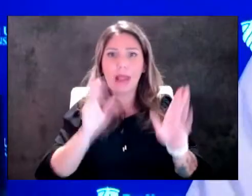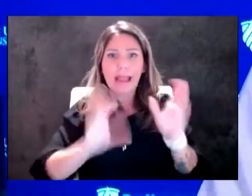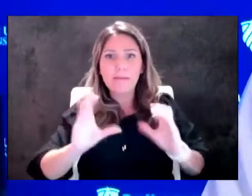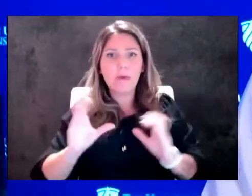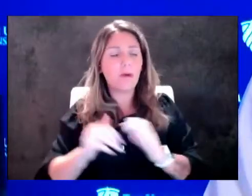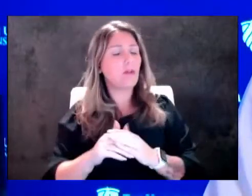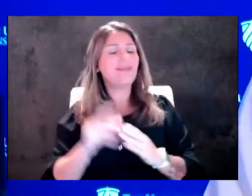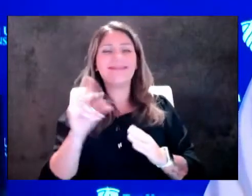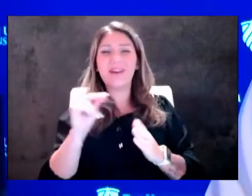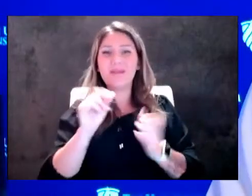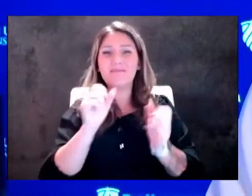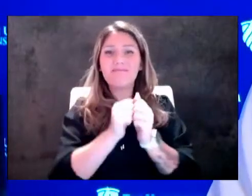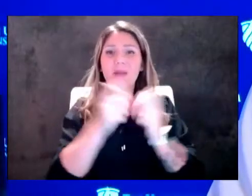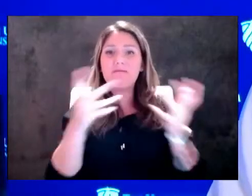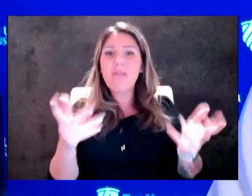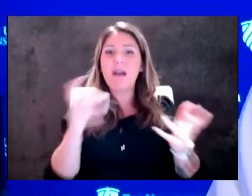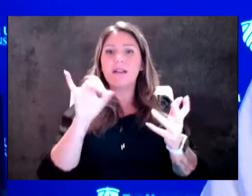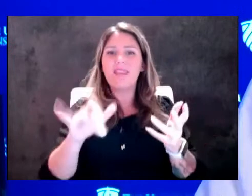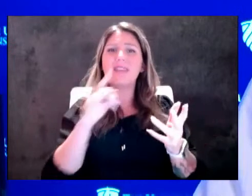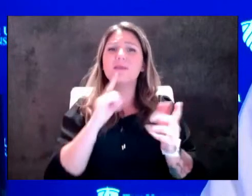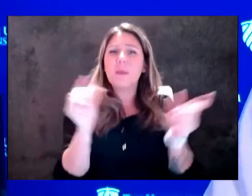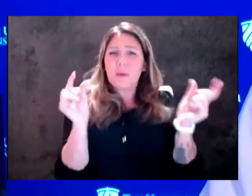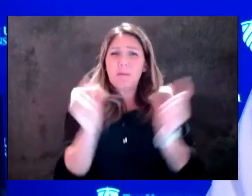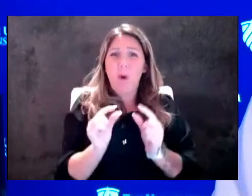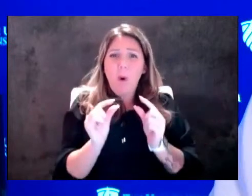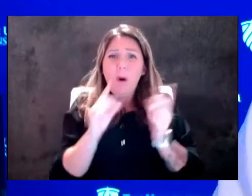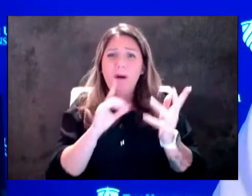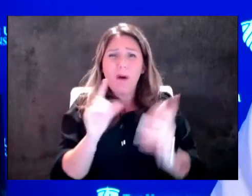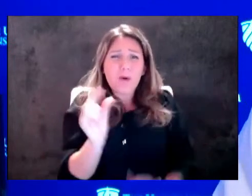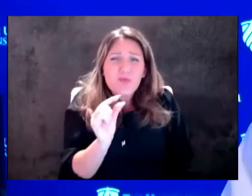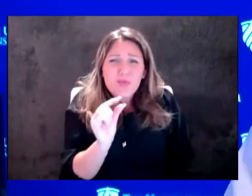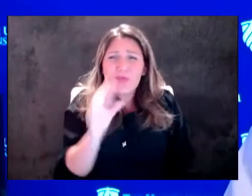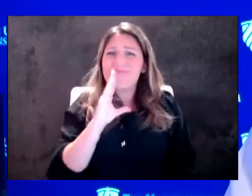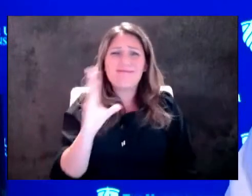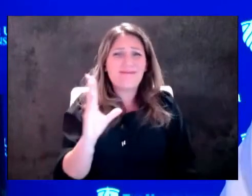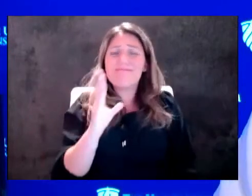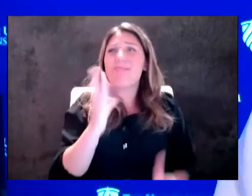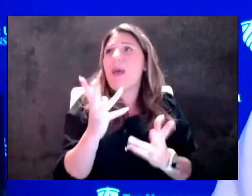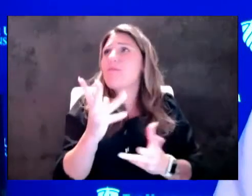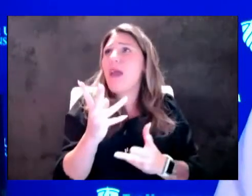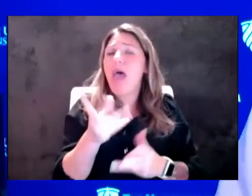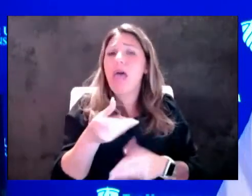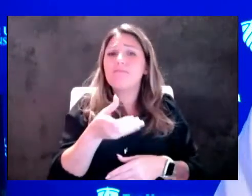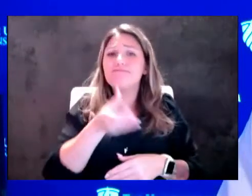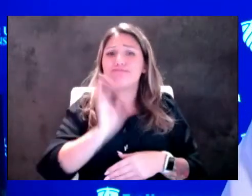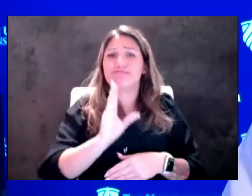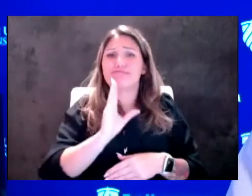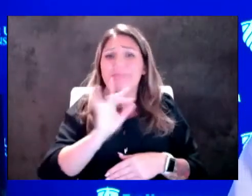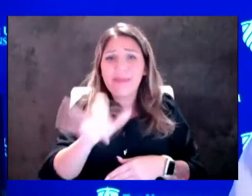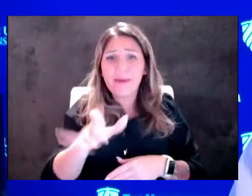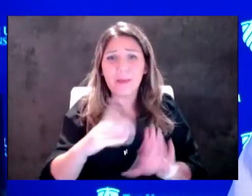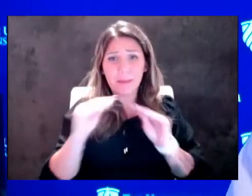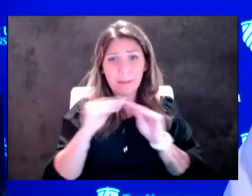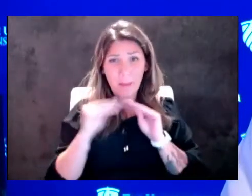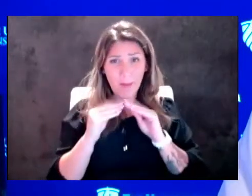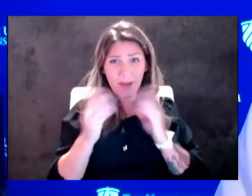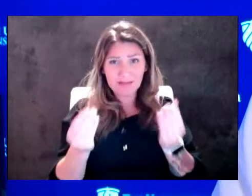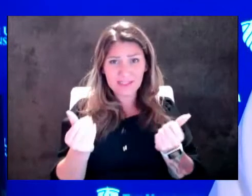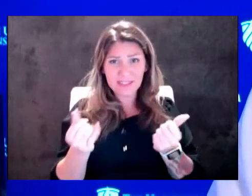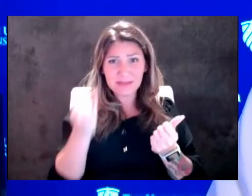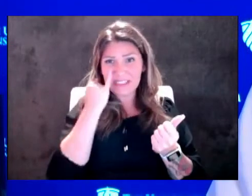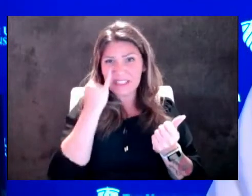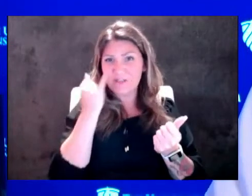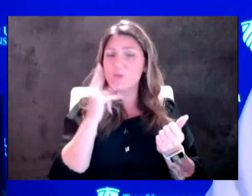is extremely small, minutely small. You probably ingest more of those substances if you look at